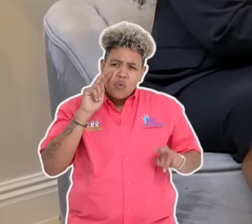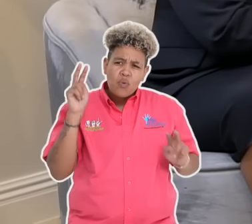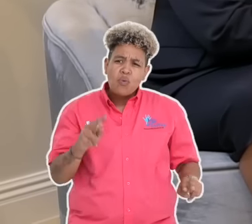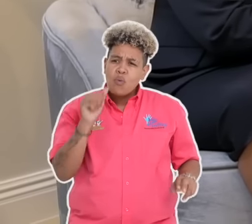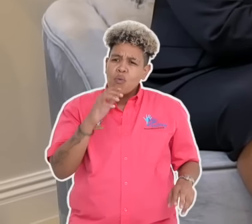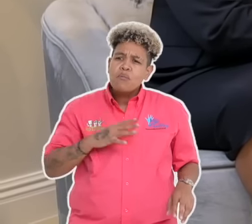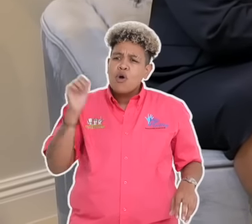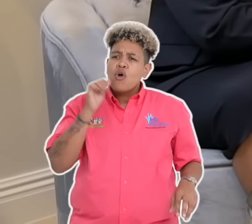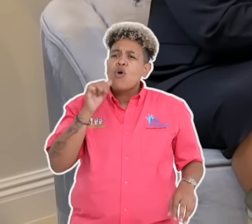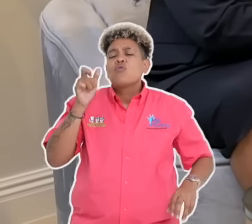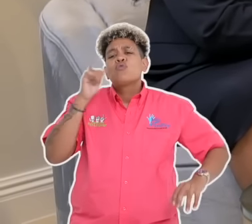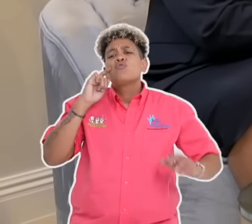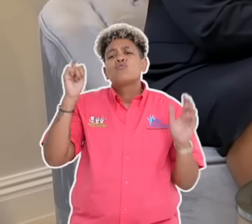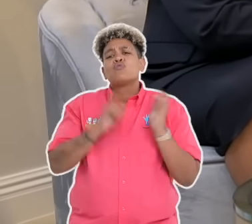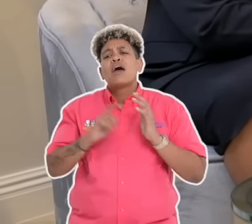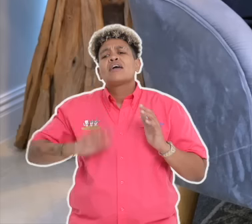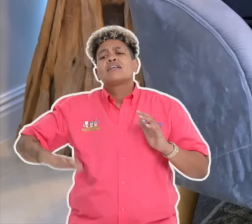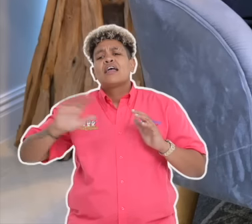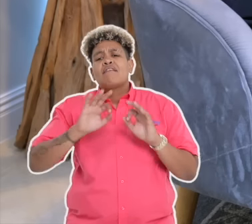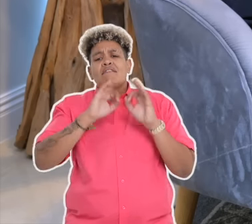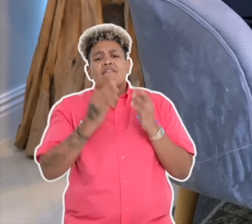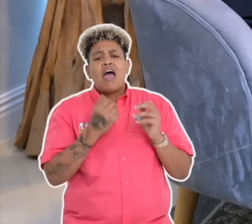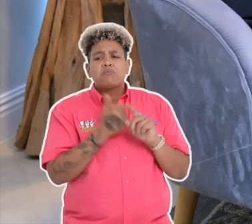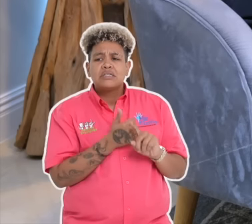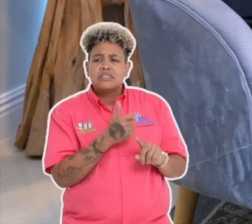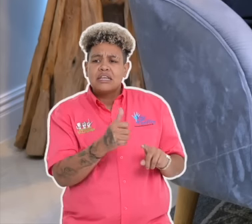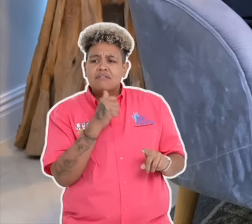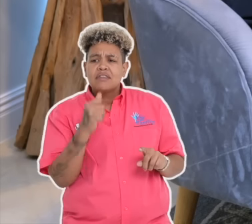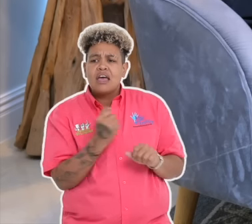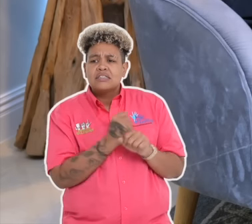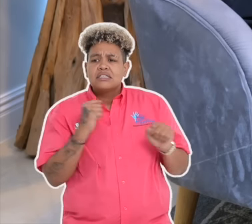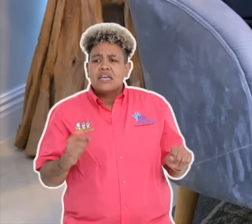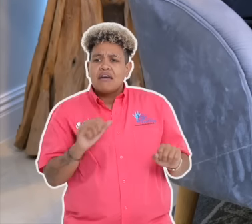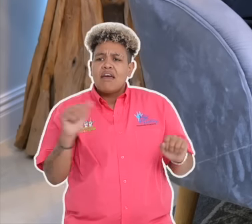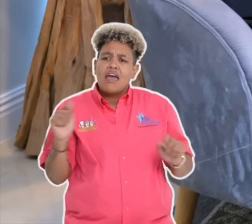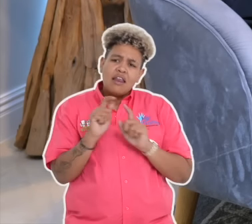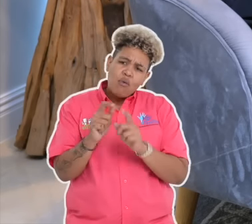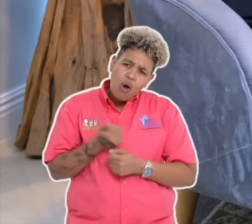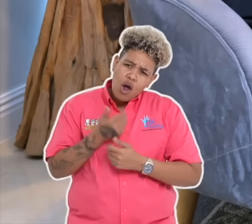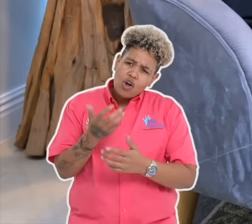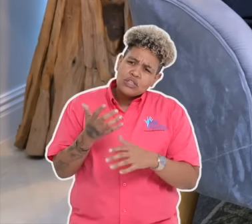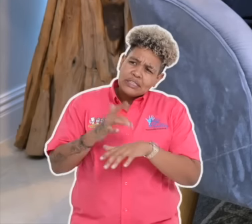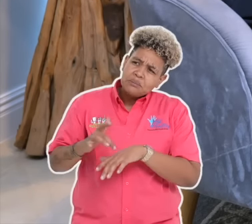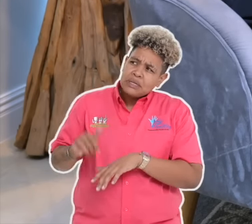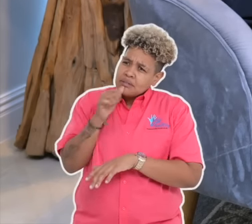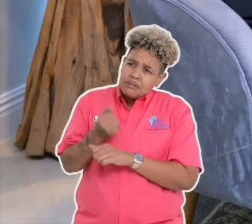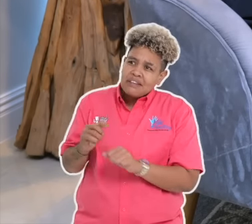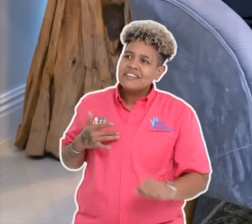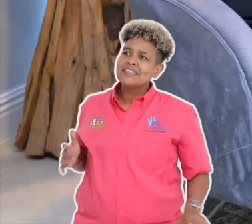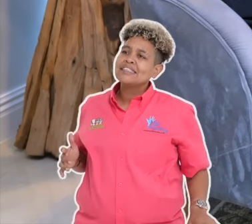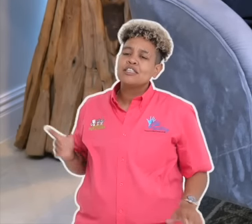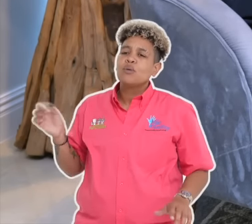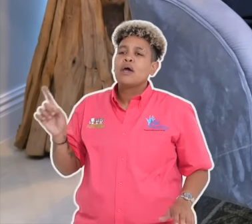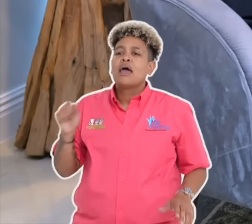watching, especially women, girls who recognize that their family isn't safe, any words or any space that is